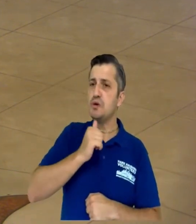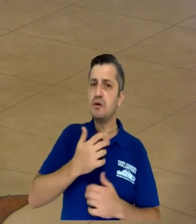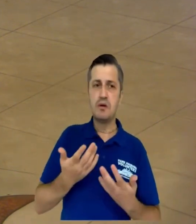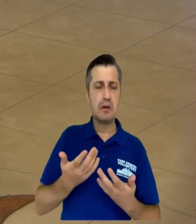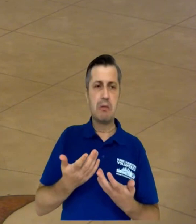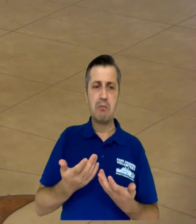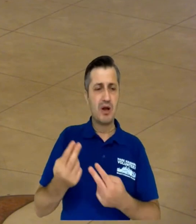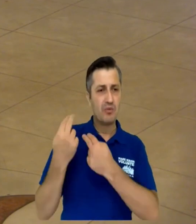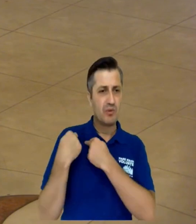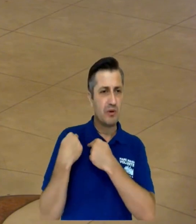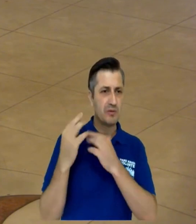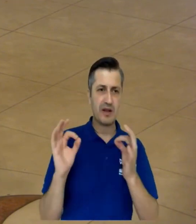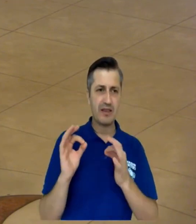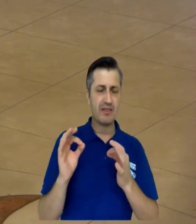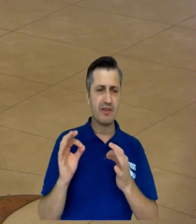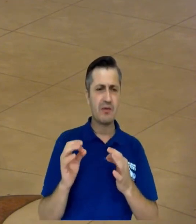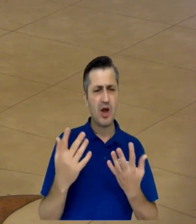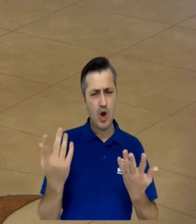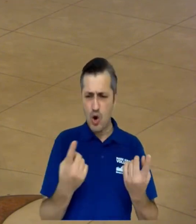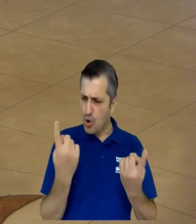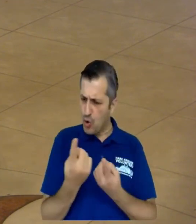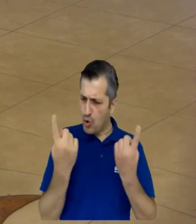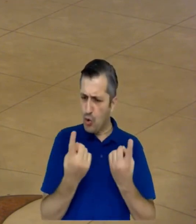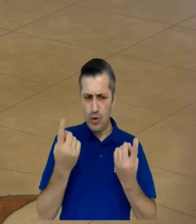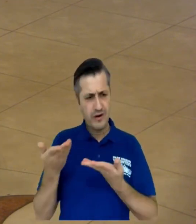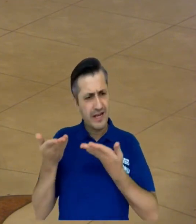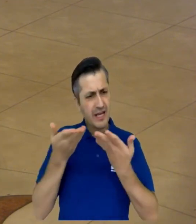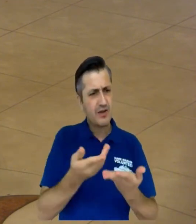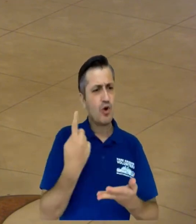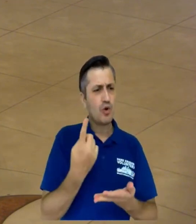Krishna, who provides these necessities. We forget,